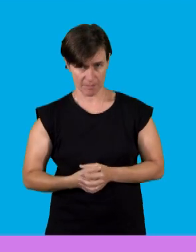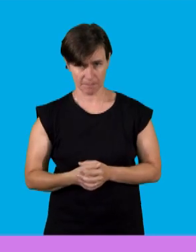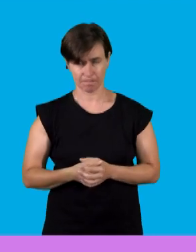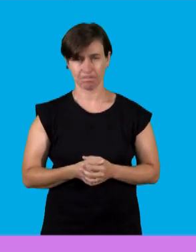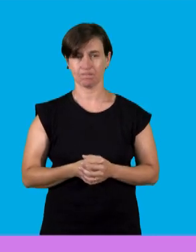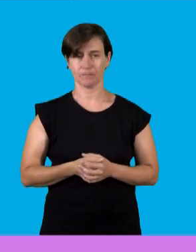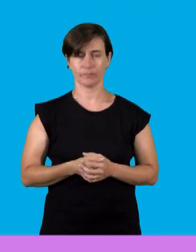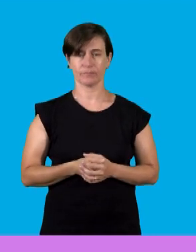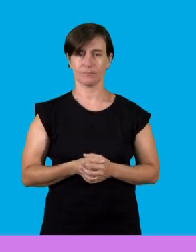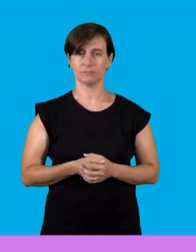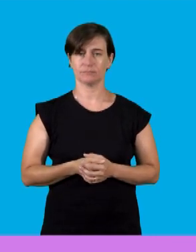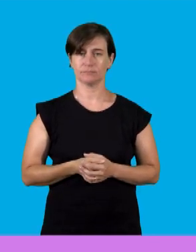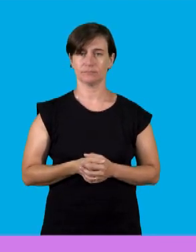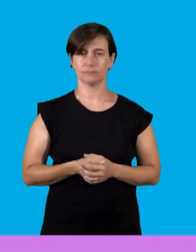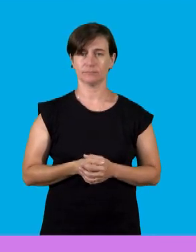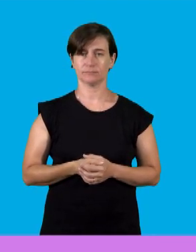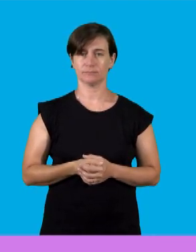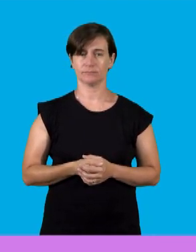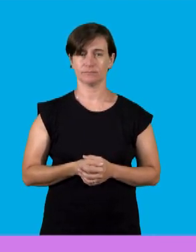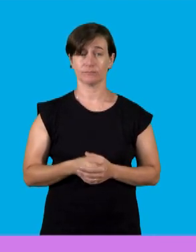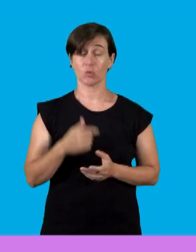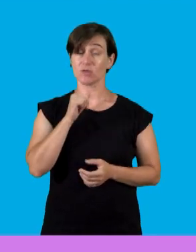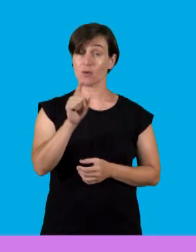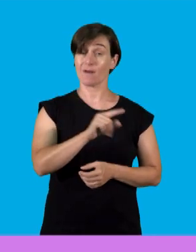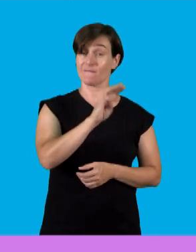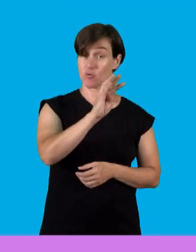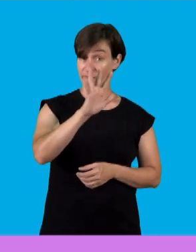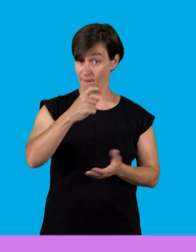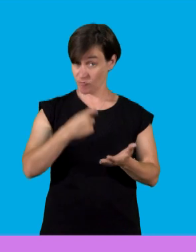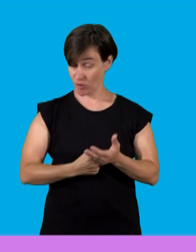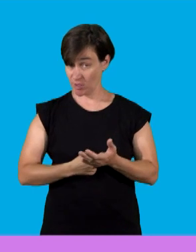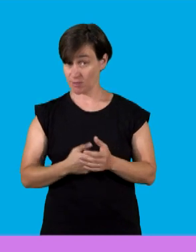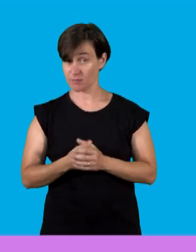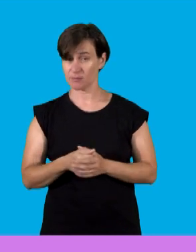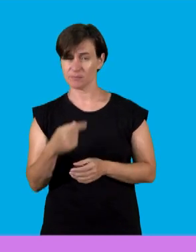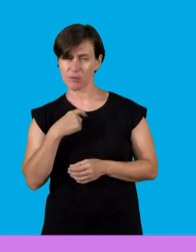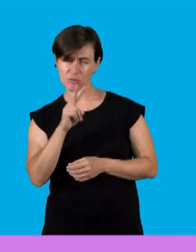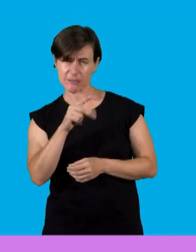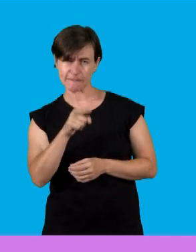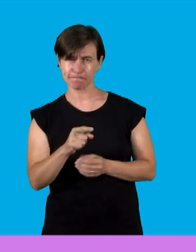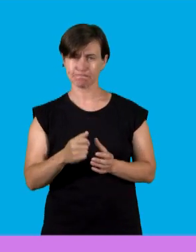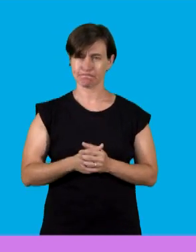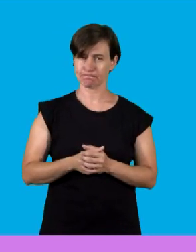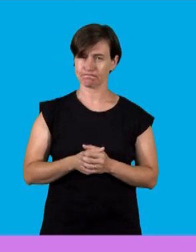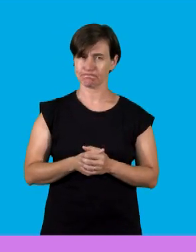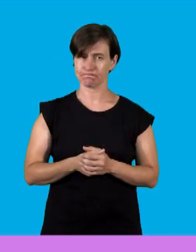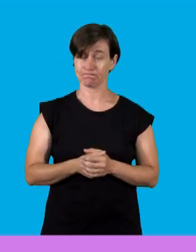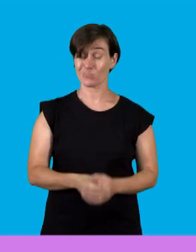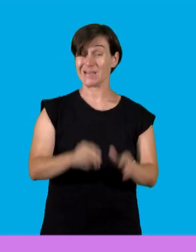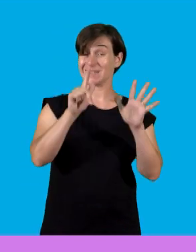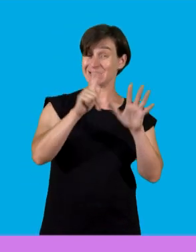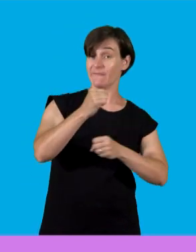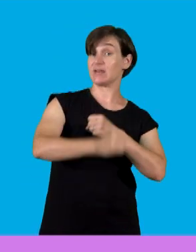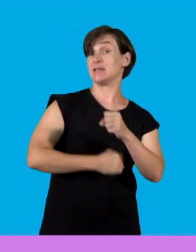again, but please note, okay, we said it's 45 Rand. But first, let's quickly look. It's